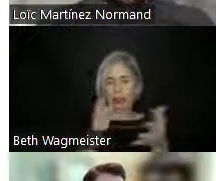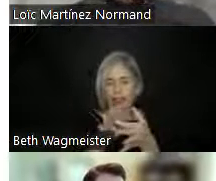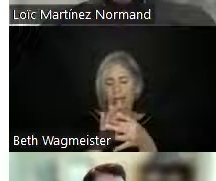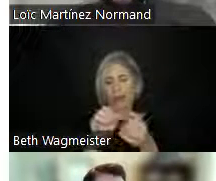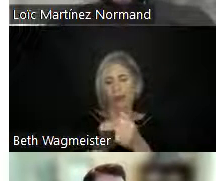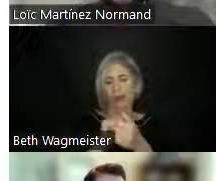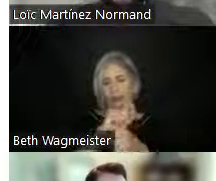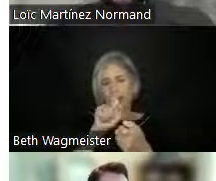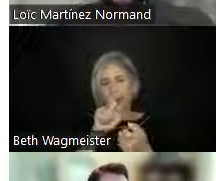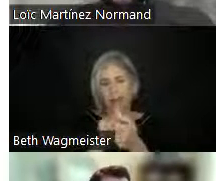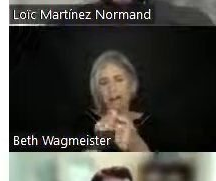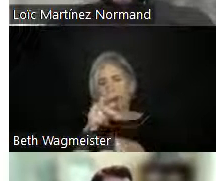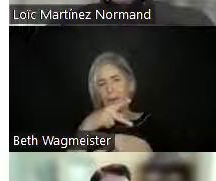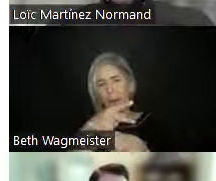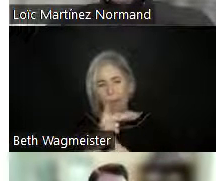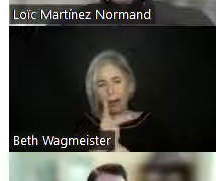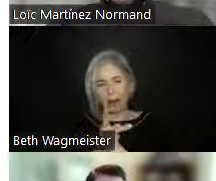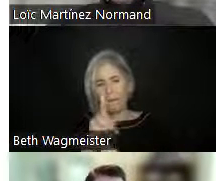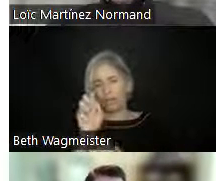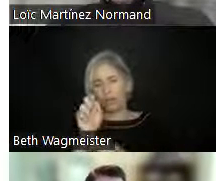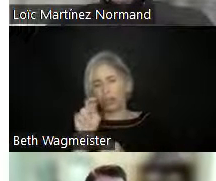version of a product. And then, of course,